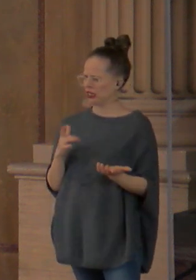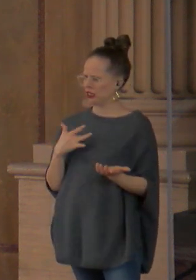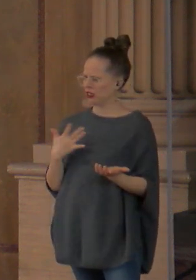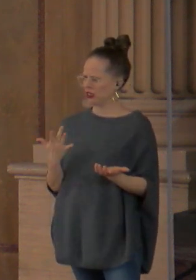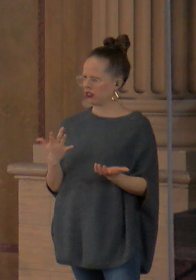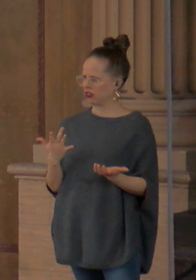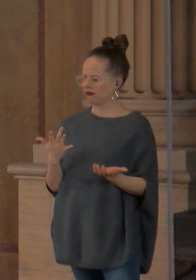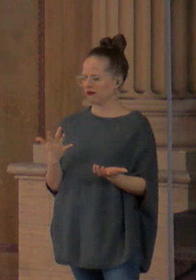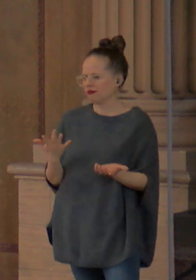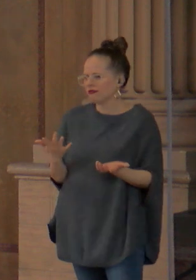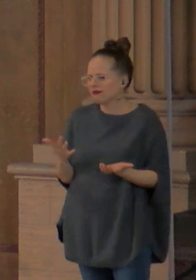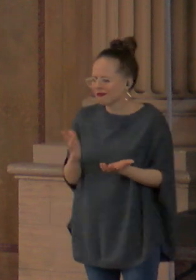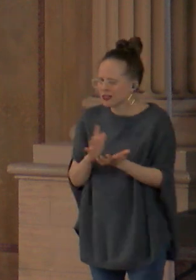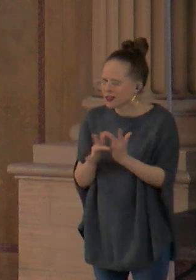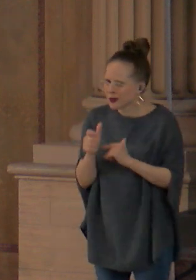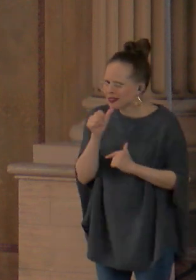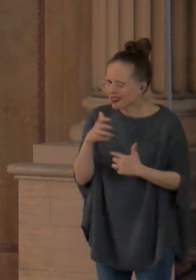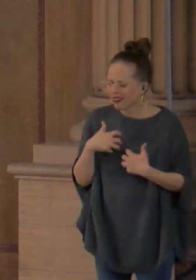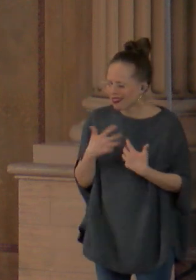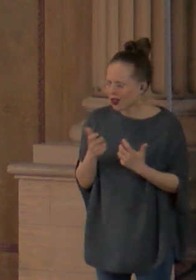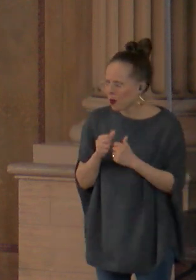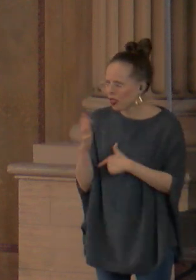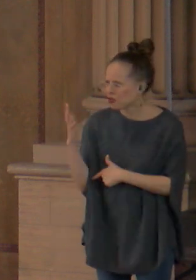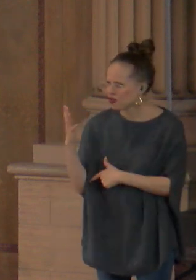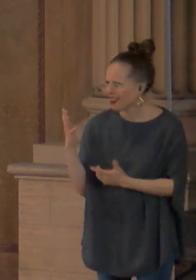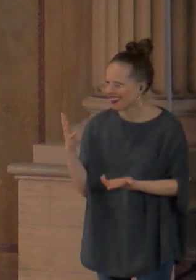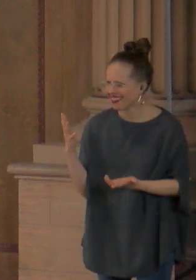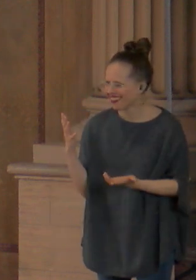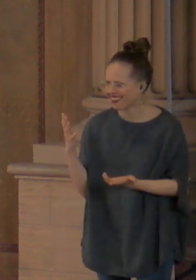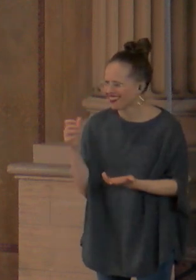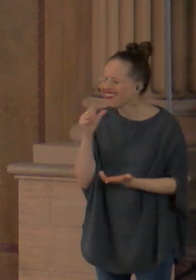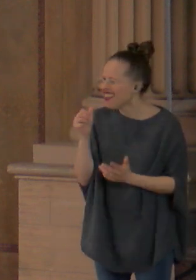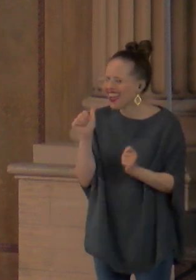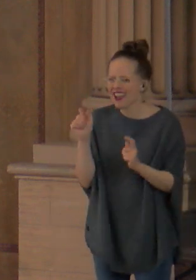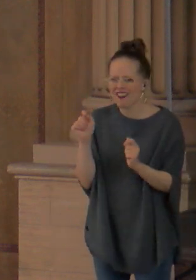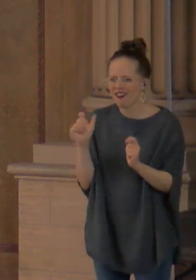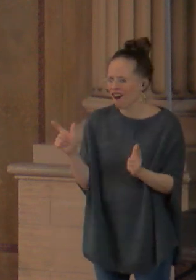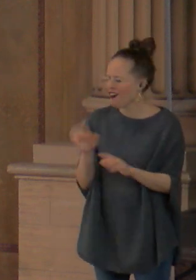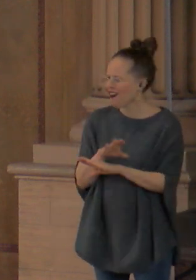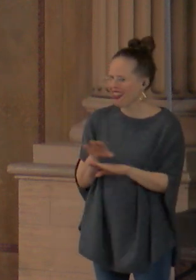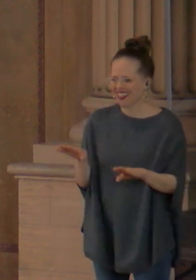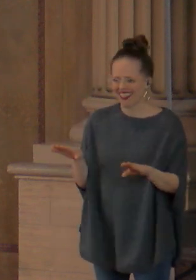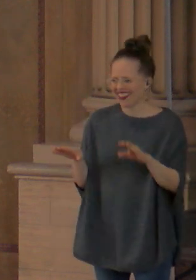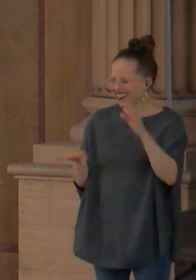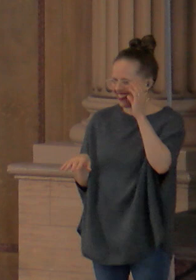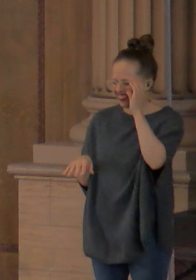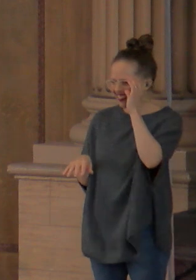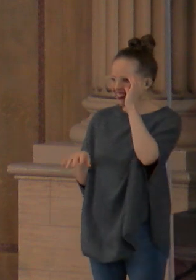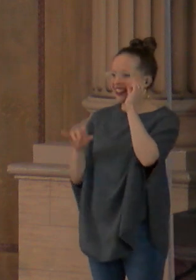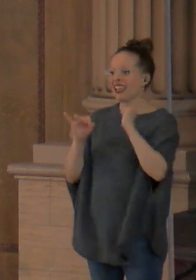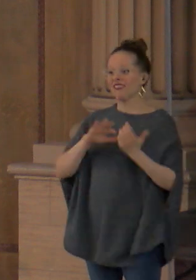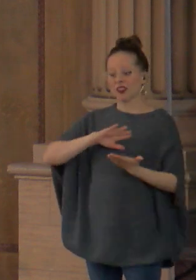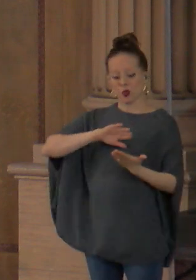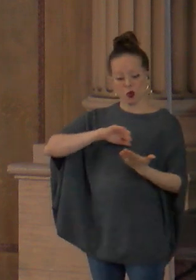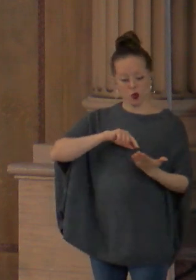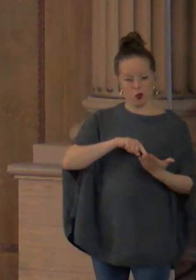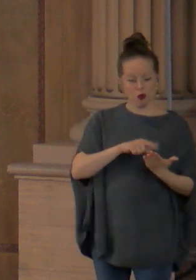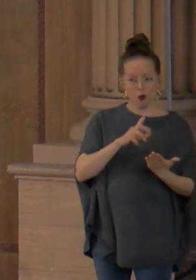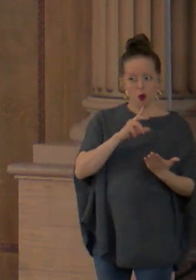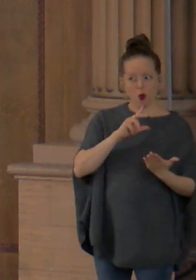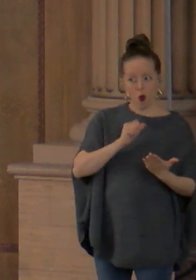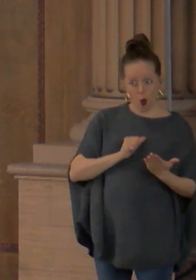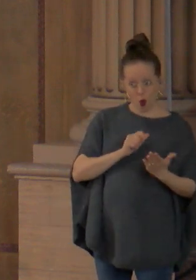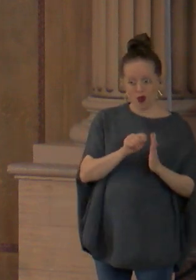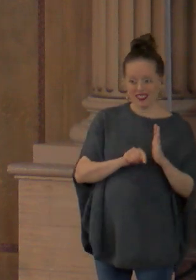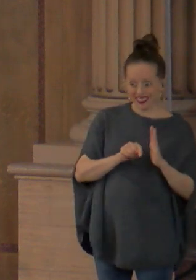Well, wasn't. In fact, he wasn't mad at a tree at all. And if you read through the Old Testament, the Old Covenant,